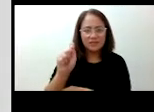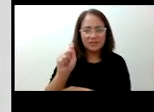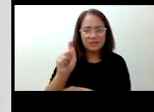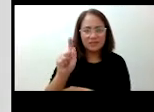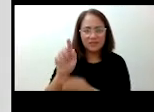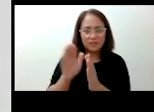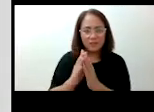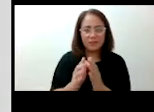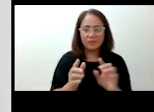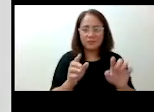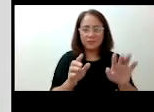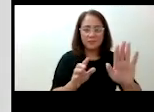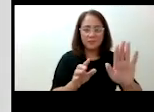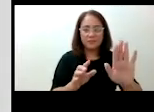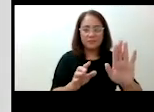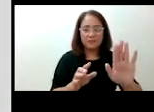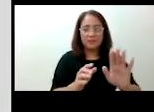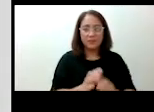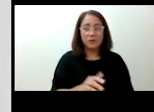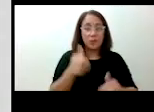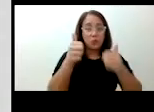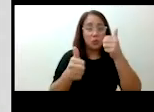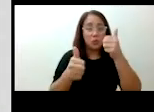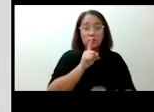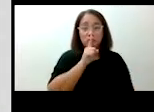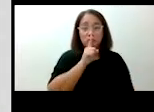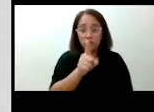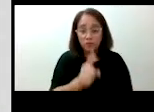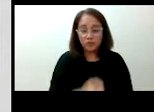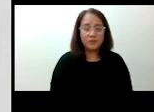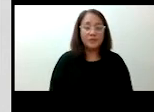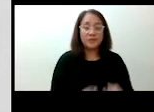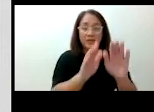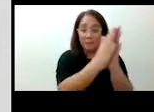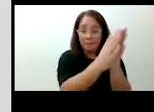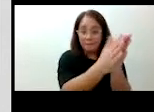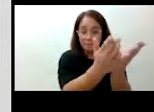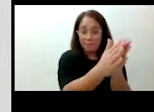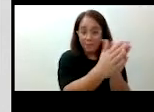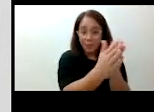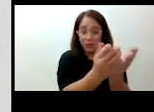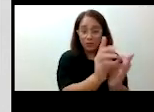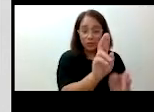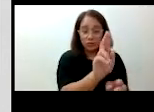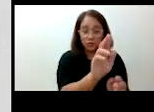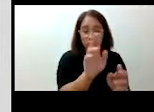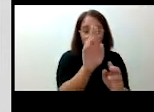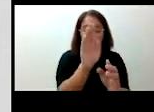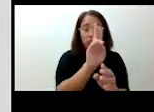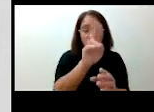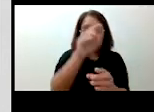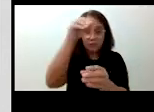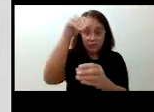Which of the following is true? Textbooks can be used inside of class.